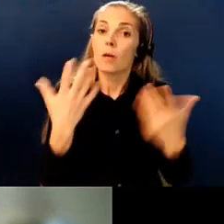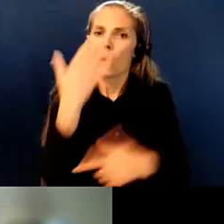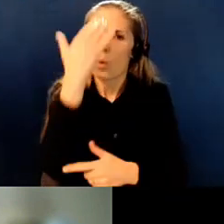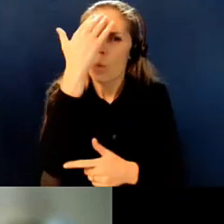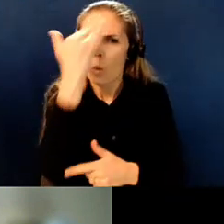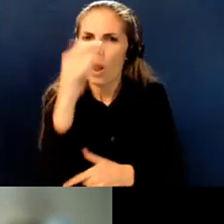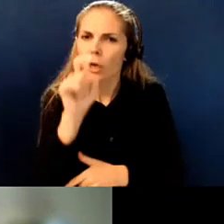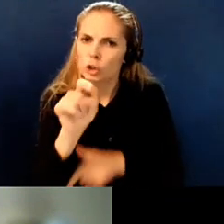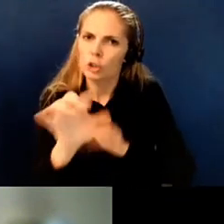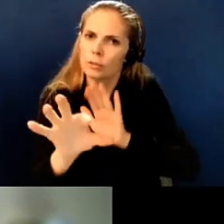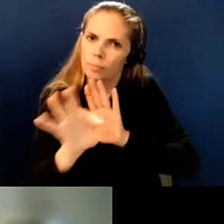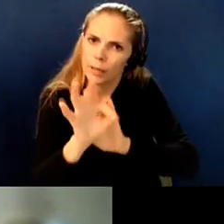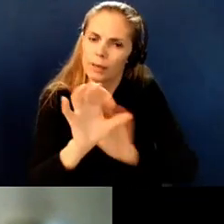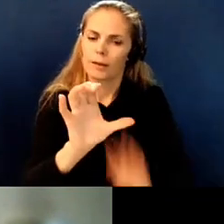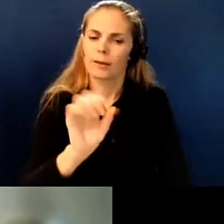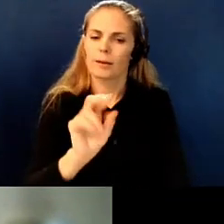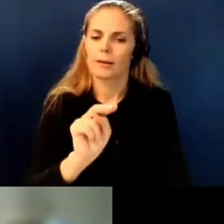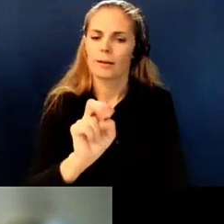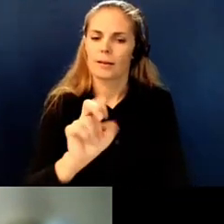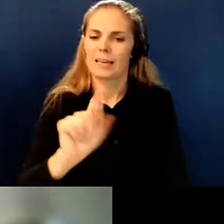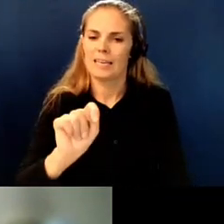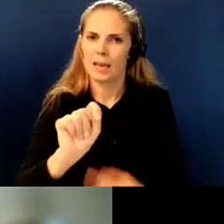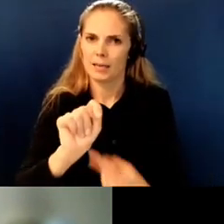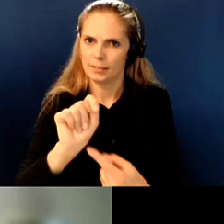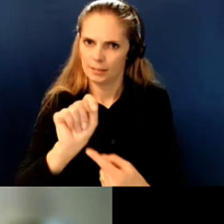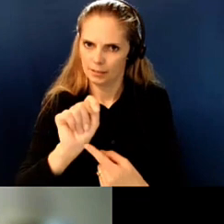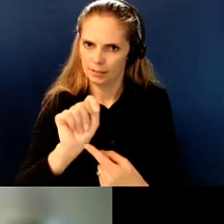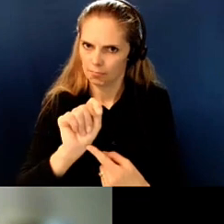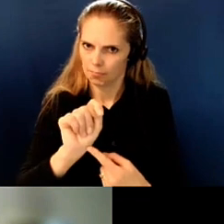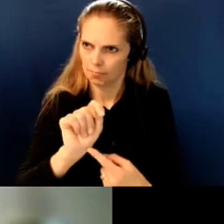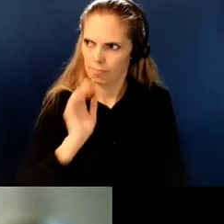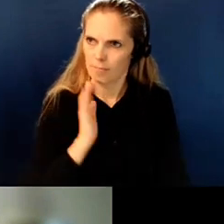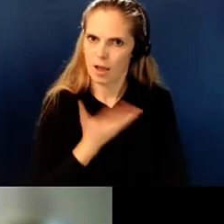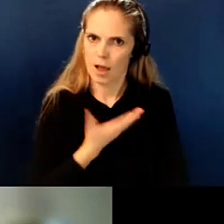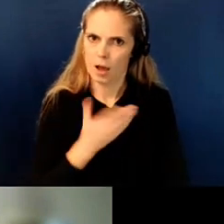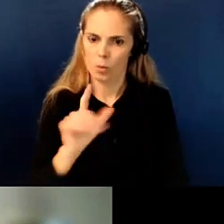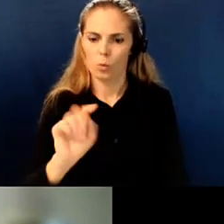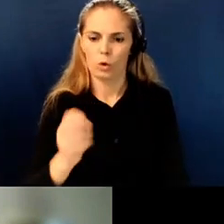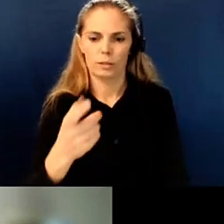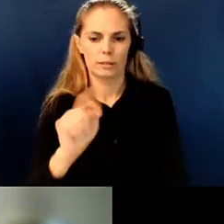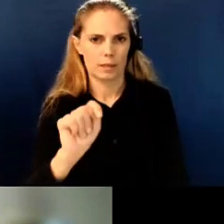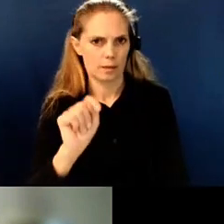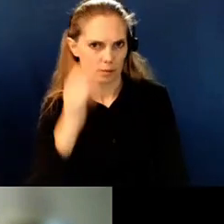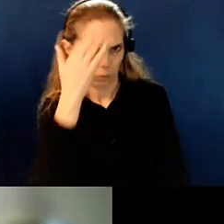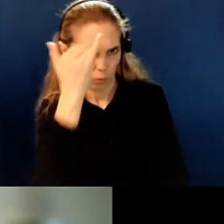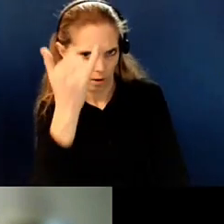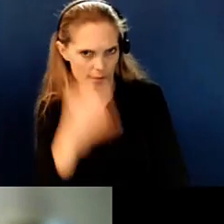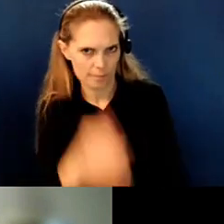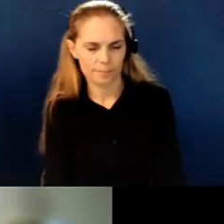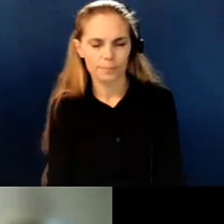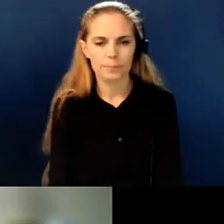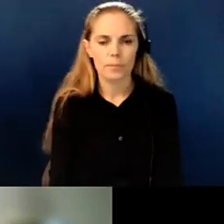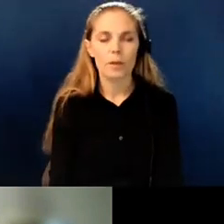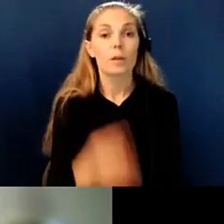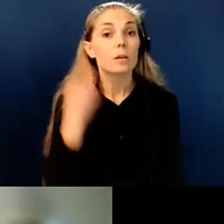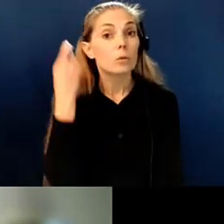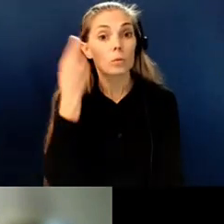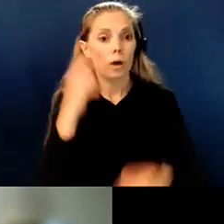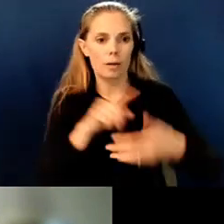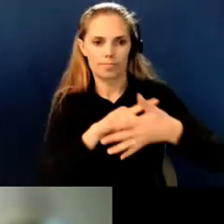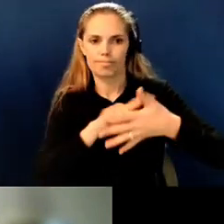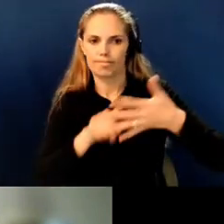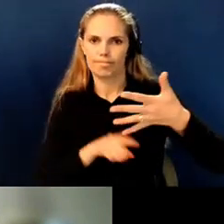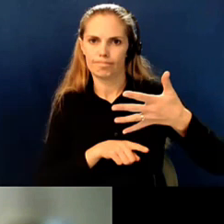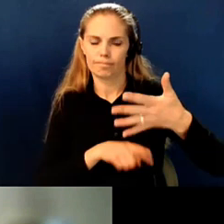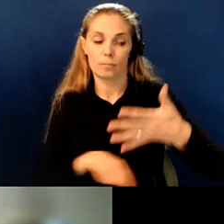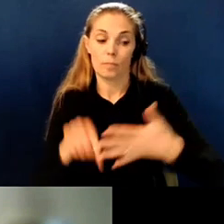your organization? Well, there are a number of reasons. So the first one, of course, is what Jane was talking about, and that is